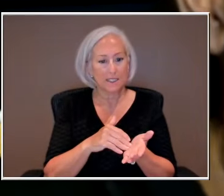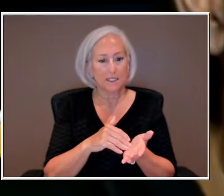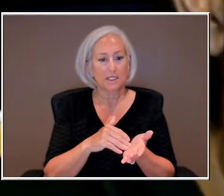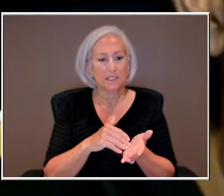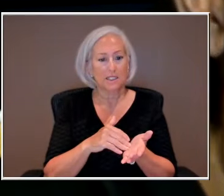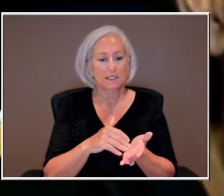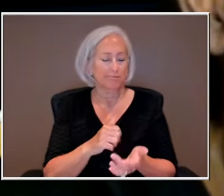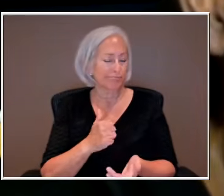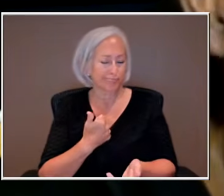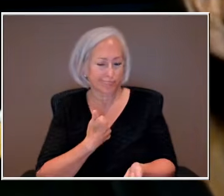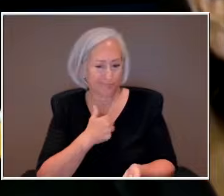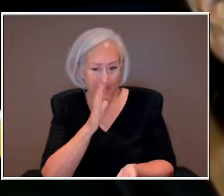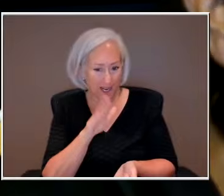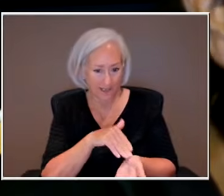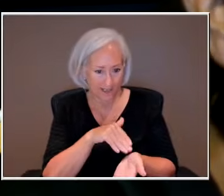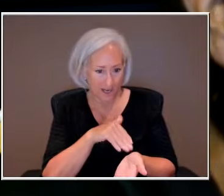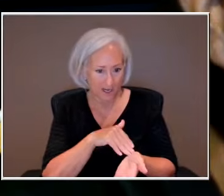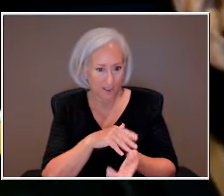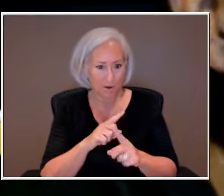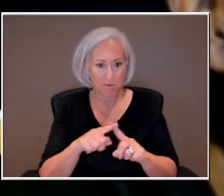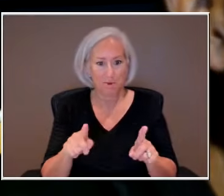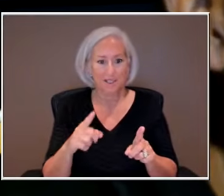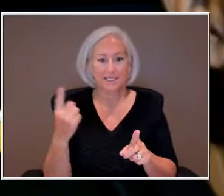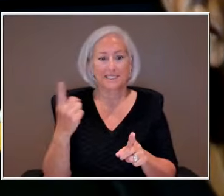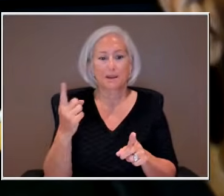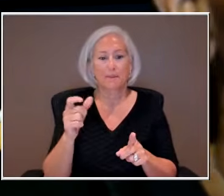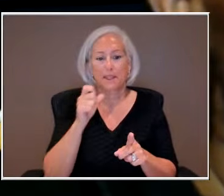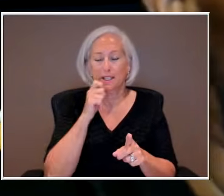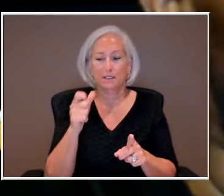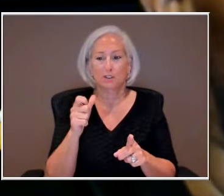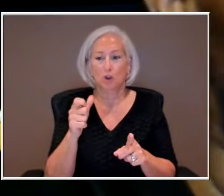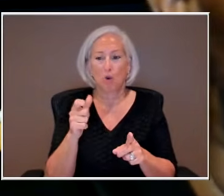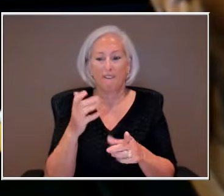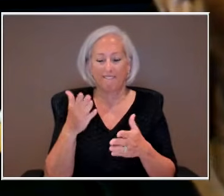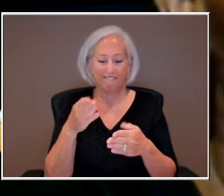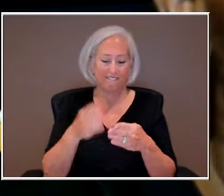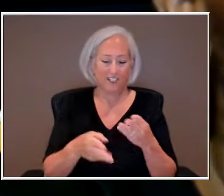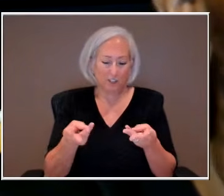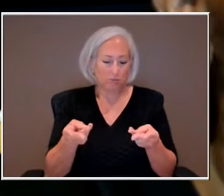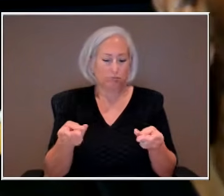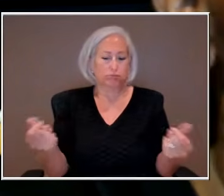some things just don't really get cleared up. Put it like that.